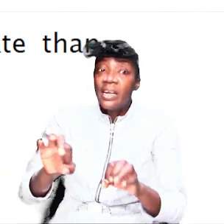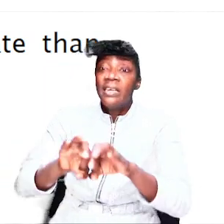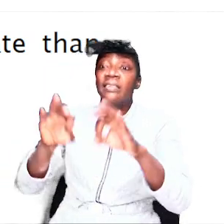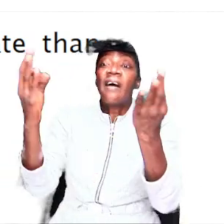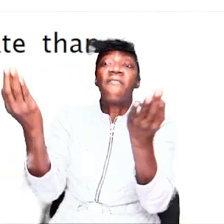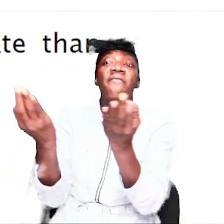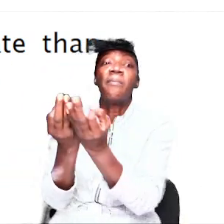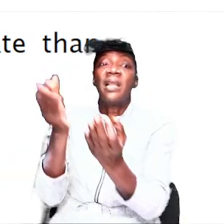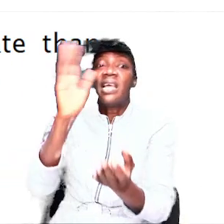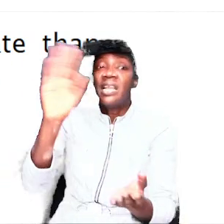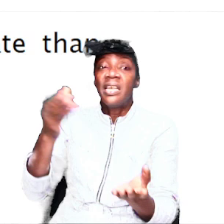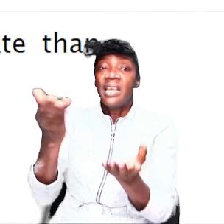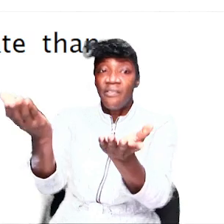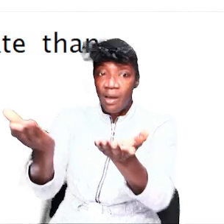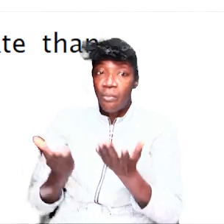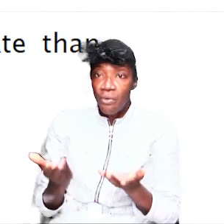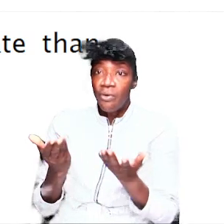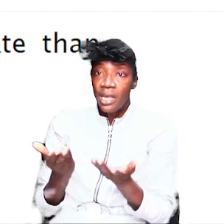bring any gifts.